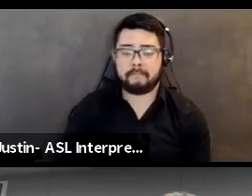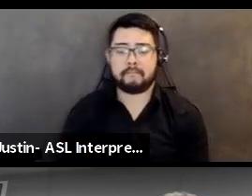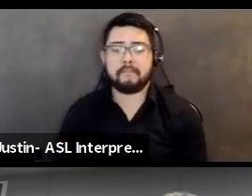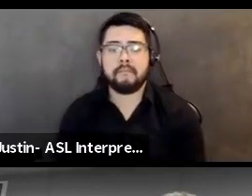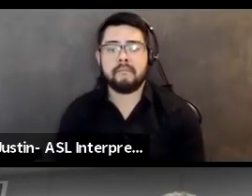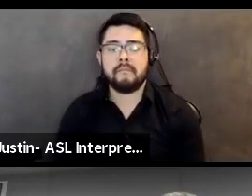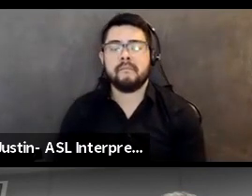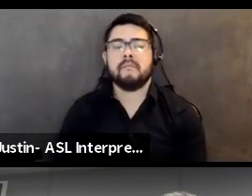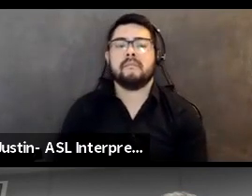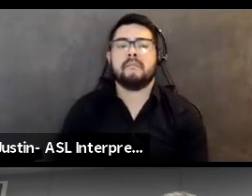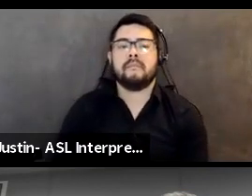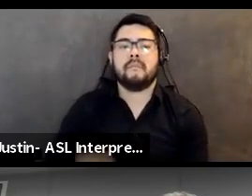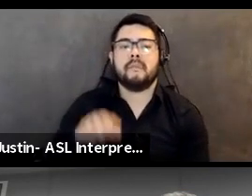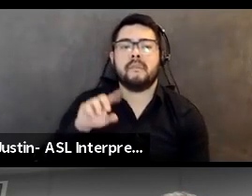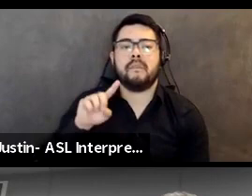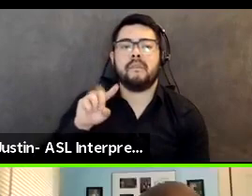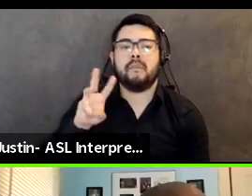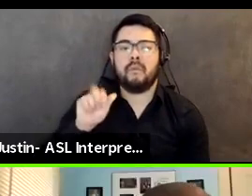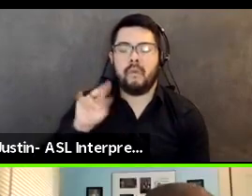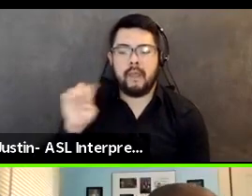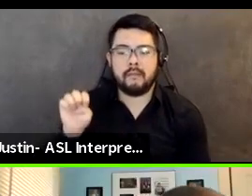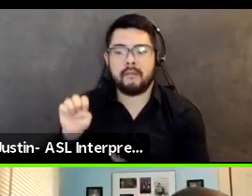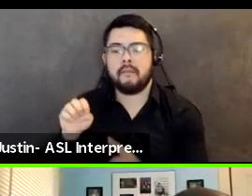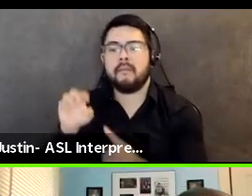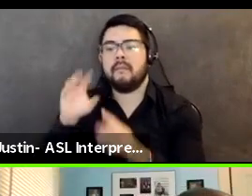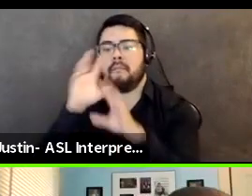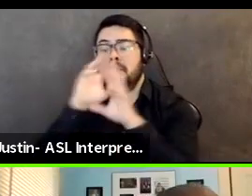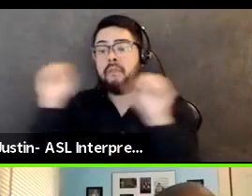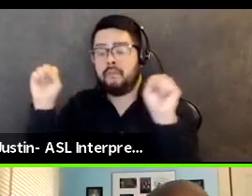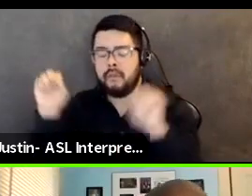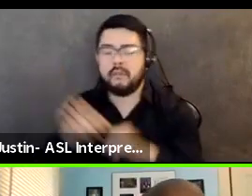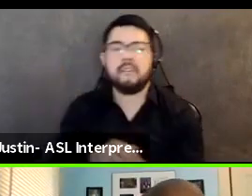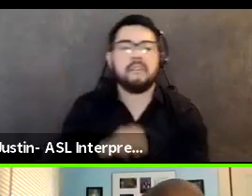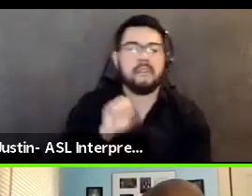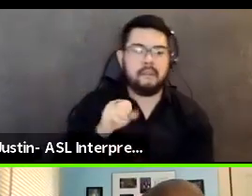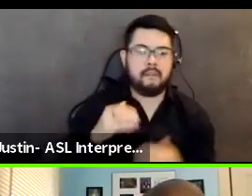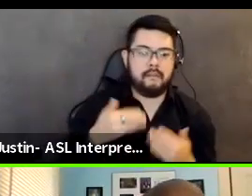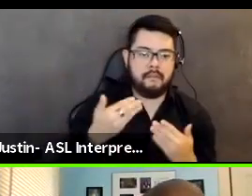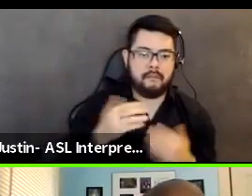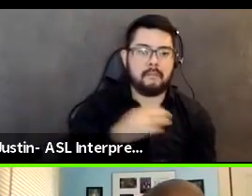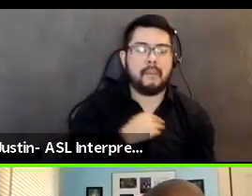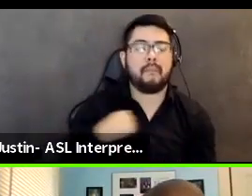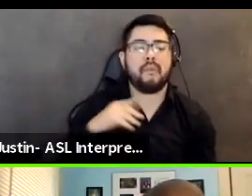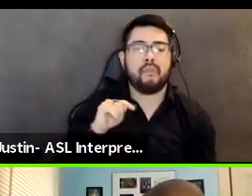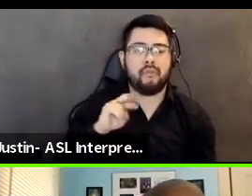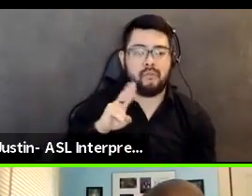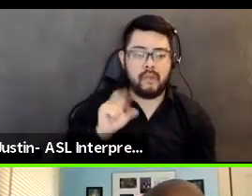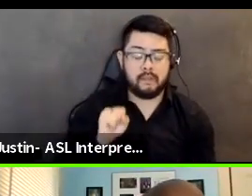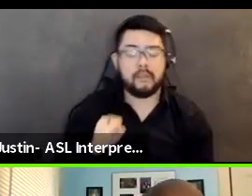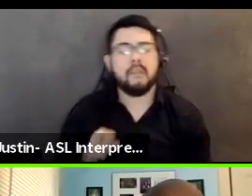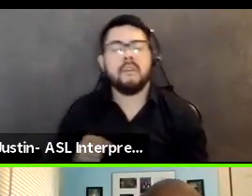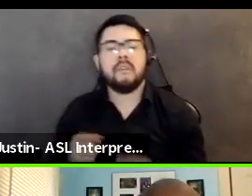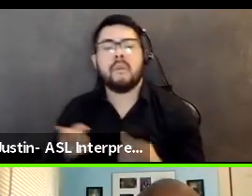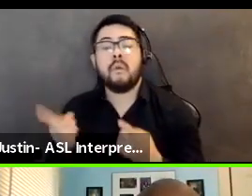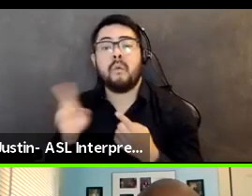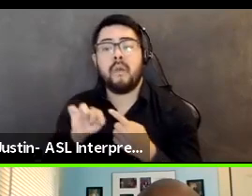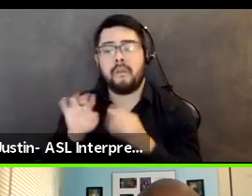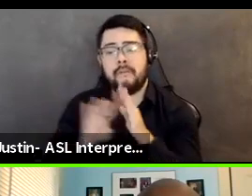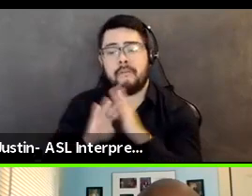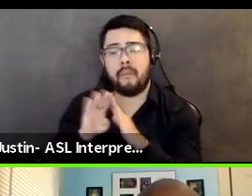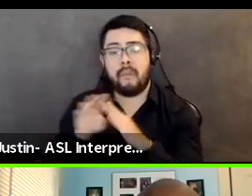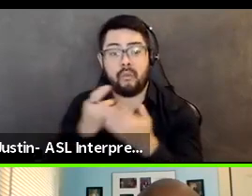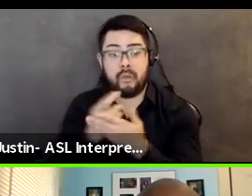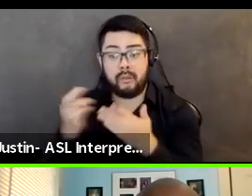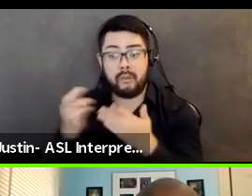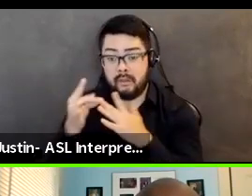uh mr president yes member trust yeah uh like some of these uh once you kind of develop this uh resource guide